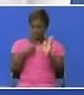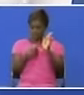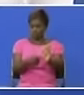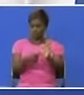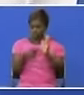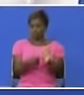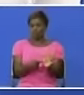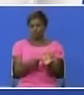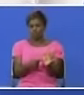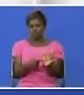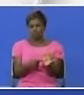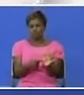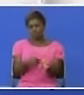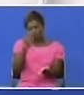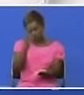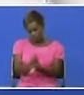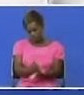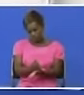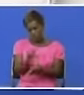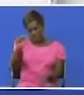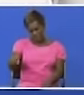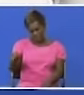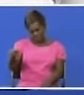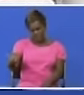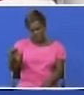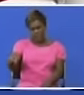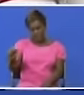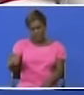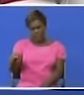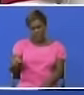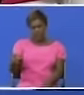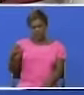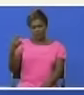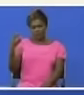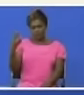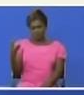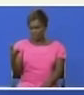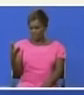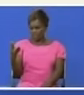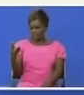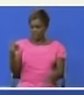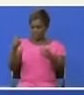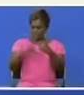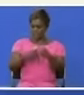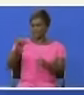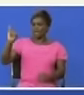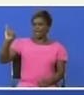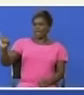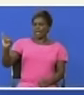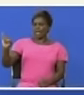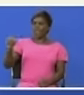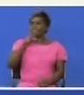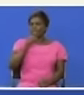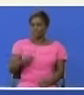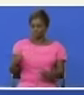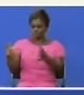Within a news broadcast, for it example, does. Which it is does. Something that you're trying to talk about. It does. 46I deals with the age restrictions